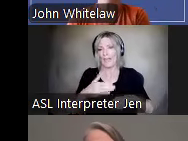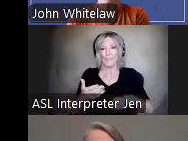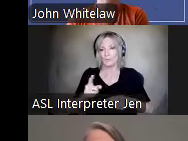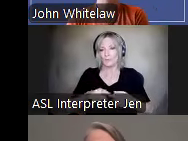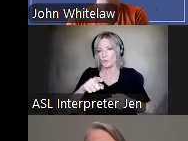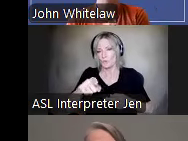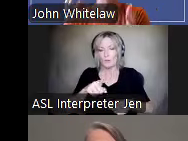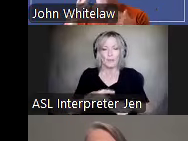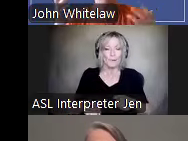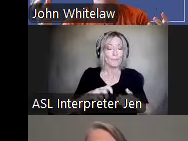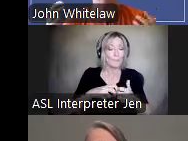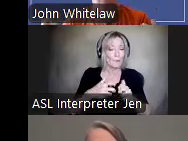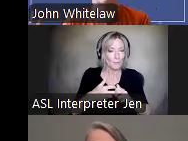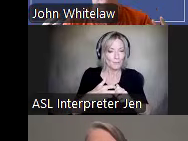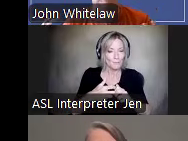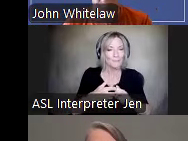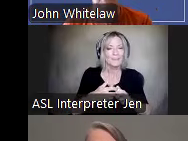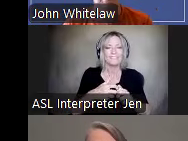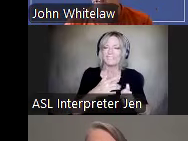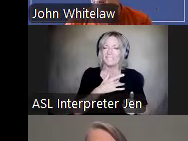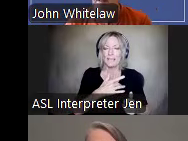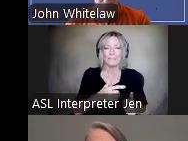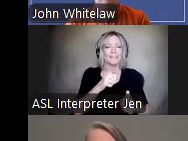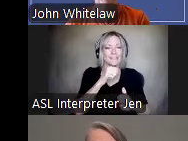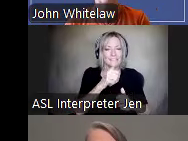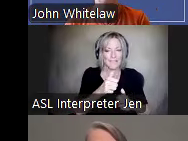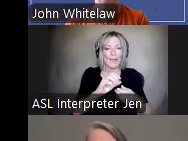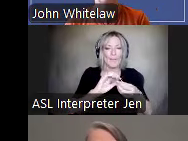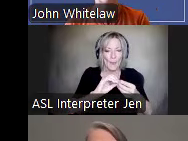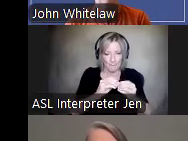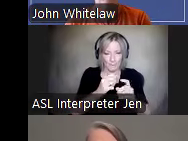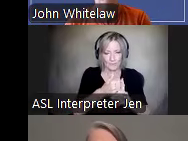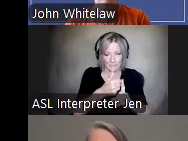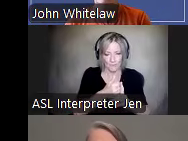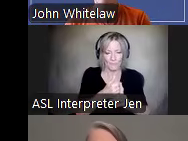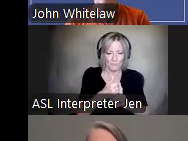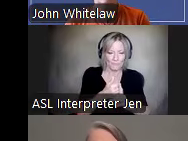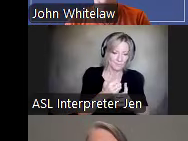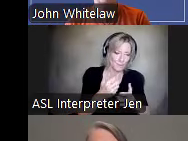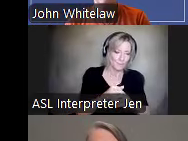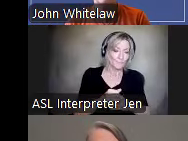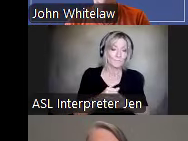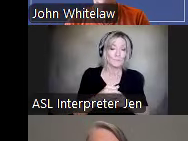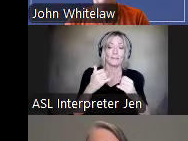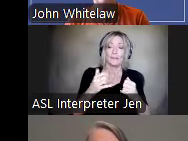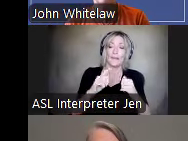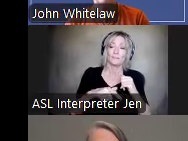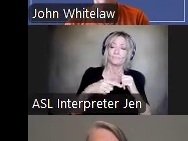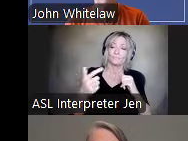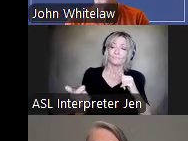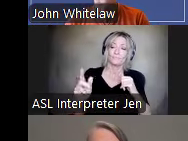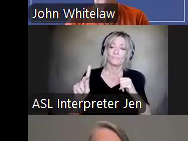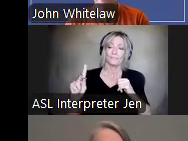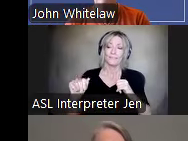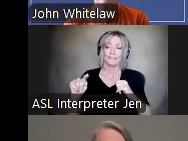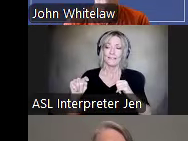usually isn't they're not giving me the right amount of underlying benefits. So, all right, with that, I'm going to pass this back to